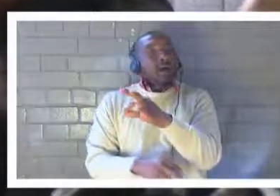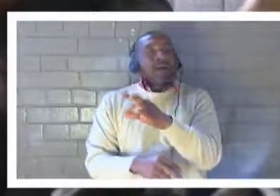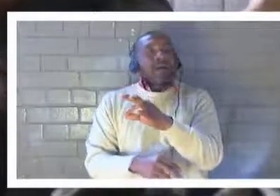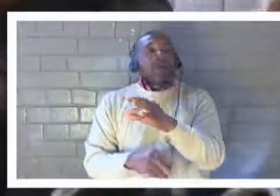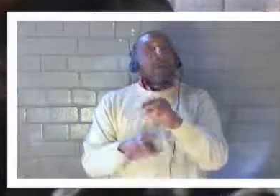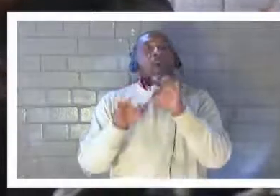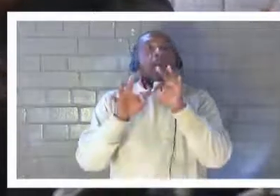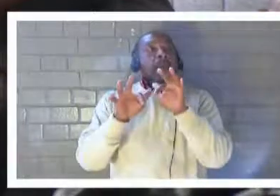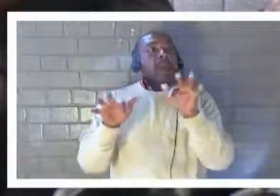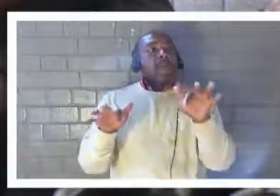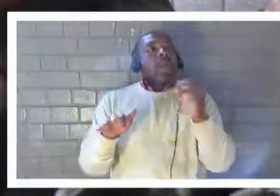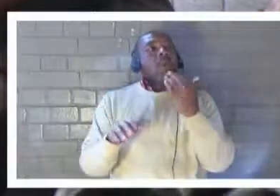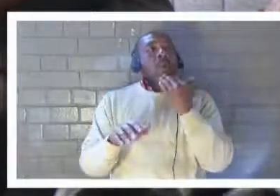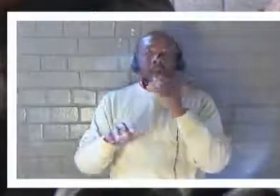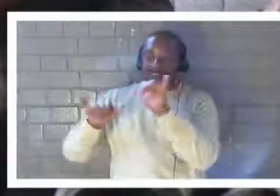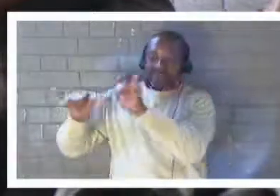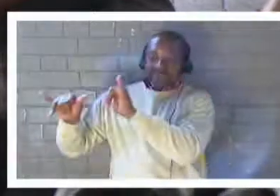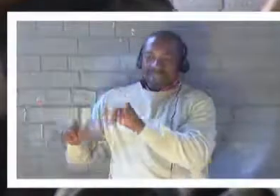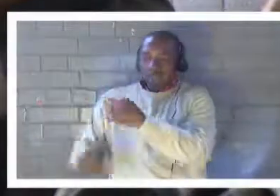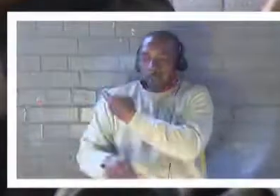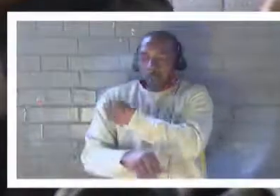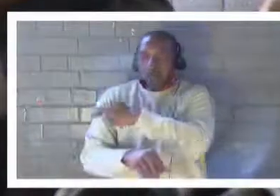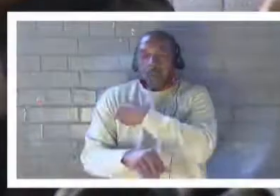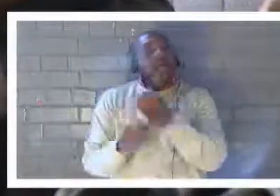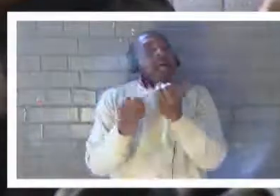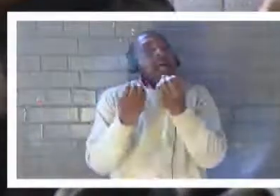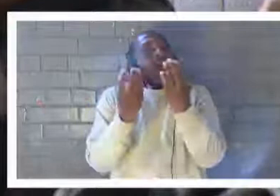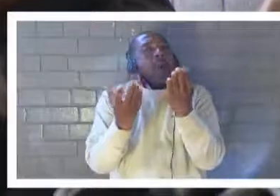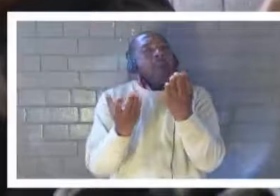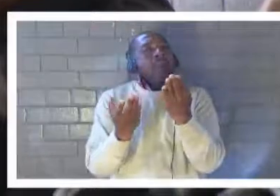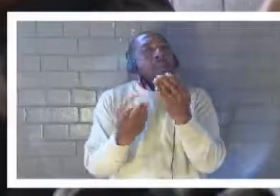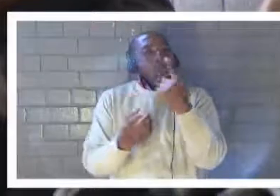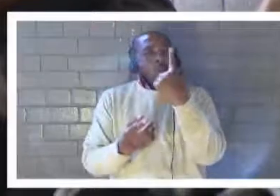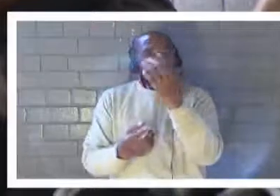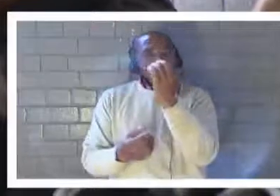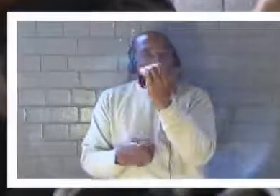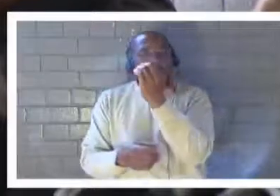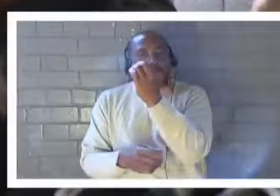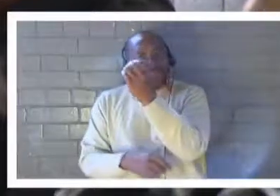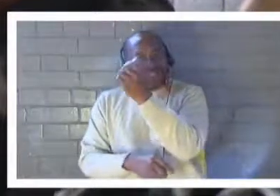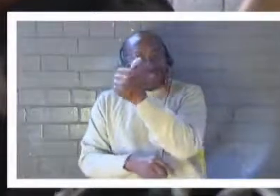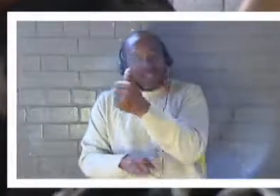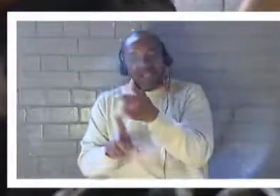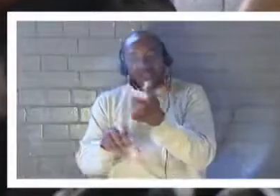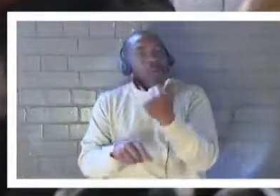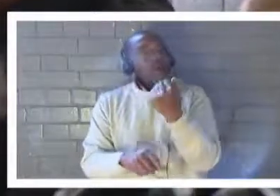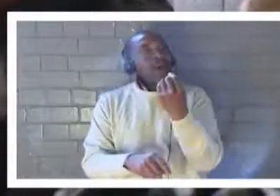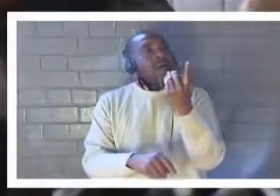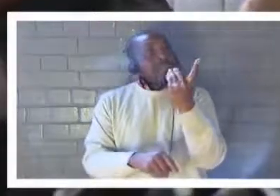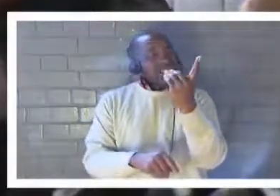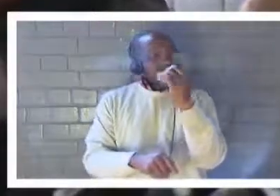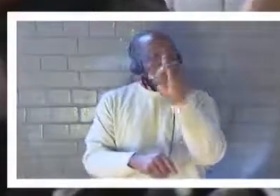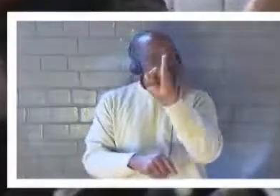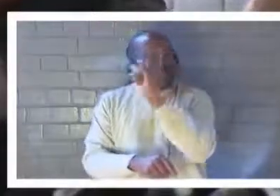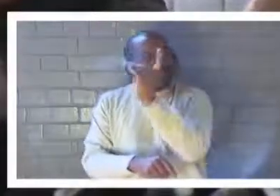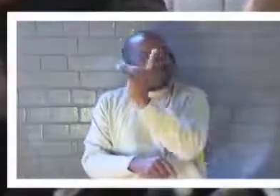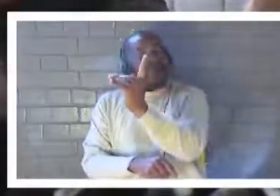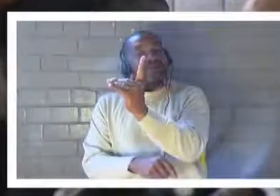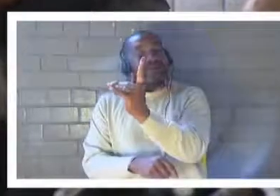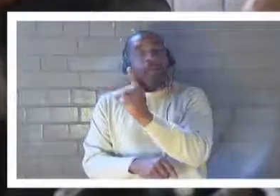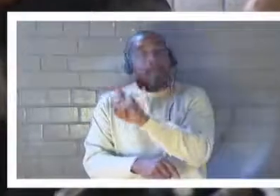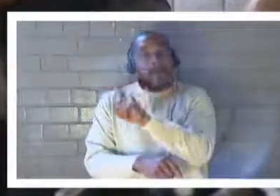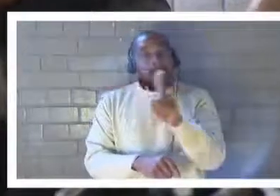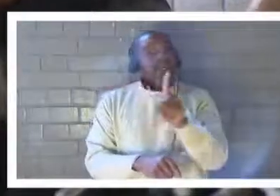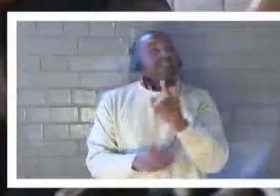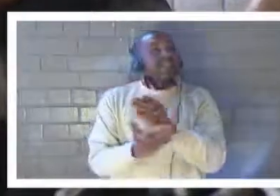look into the maintenance itself, you'll think that we only have four people. And the other thing that was covered